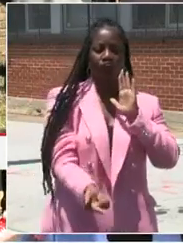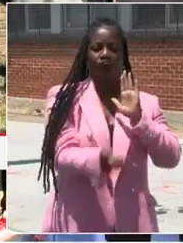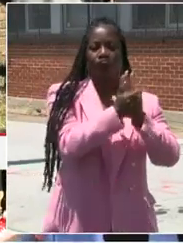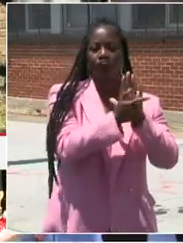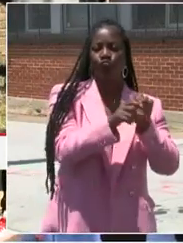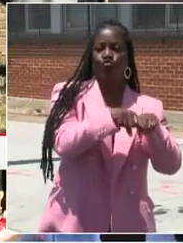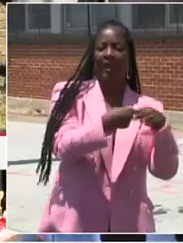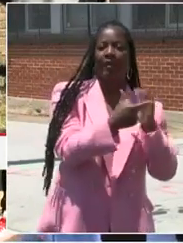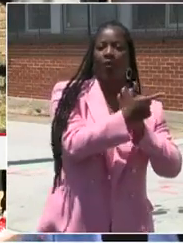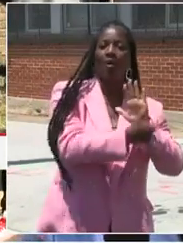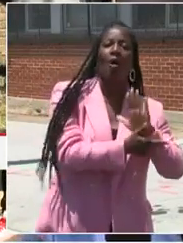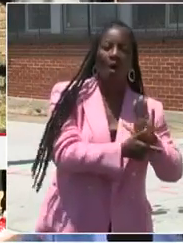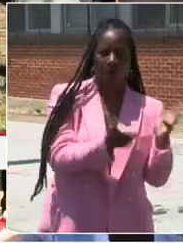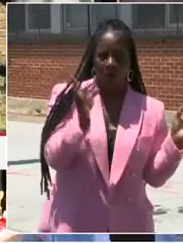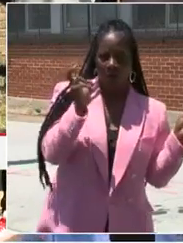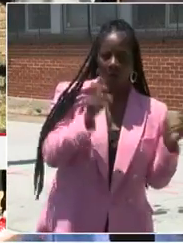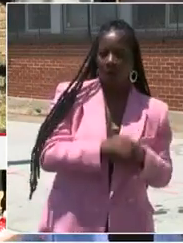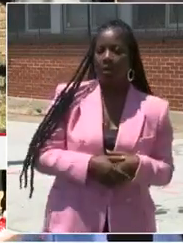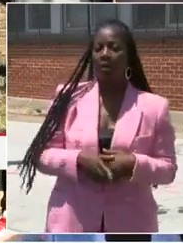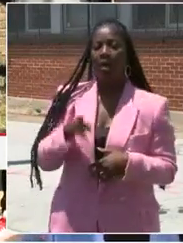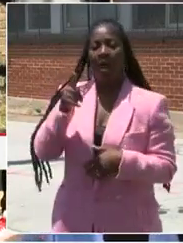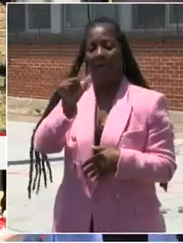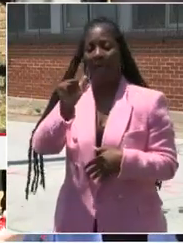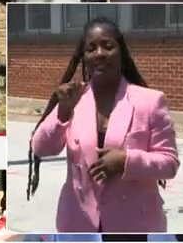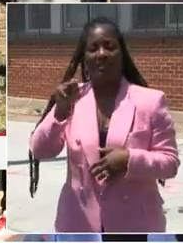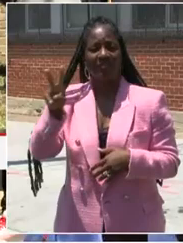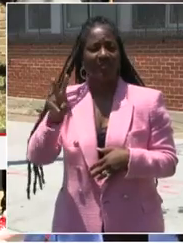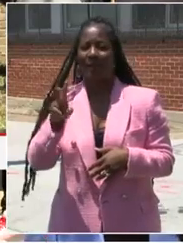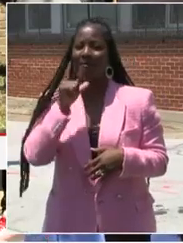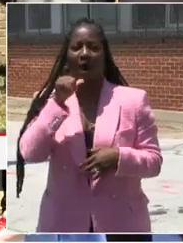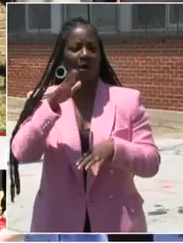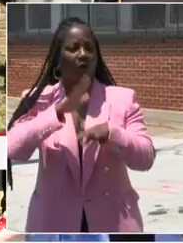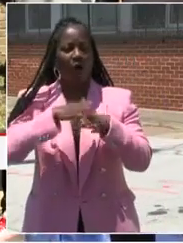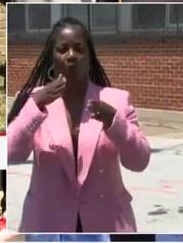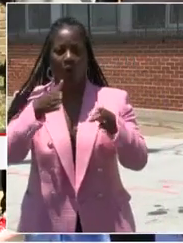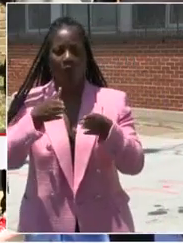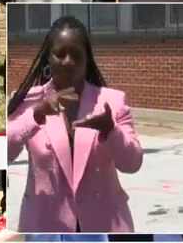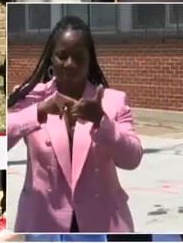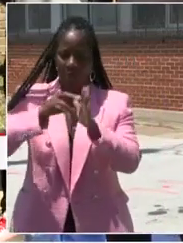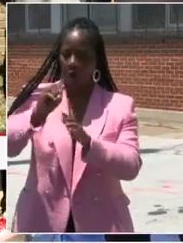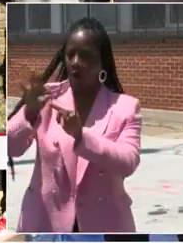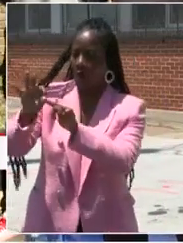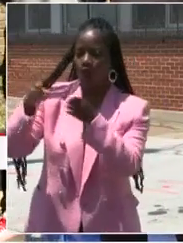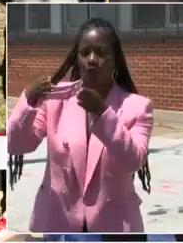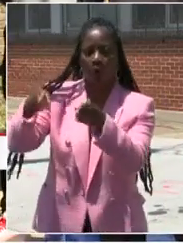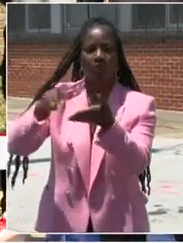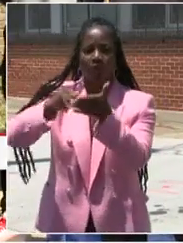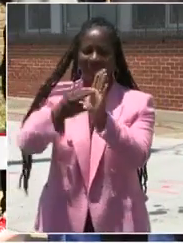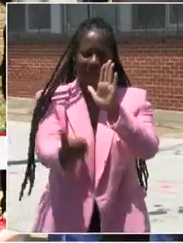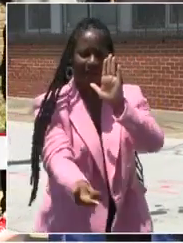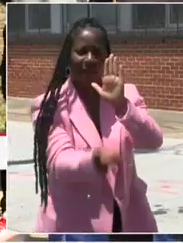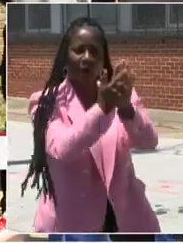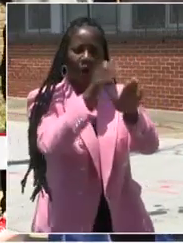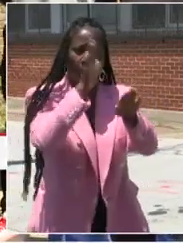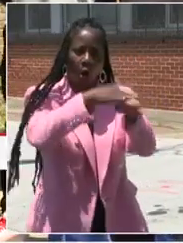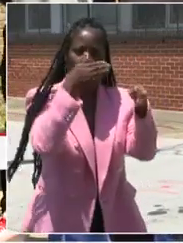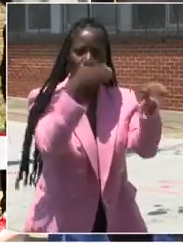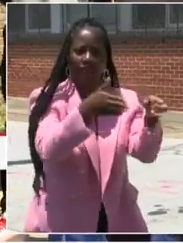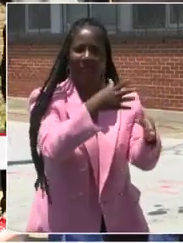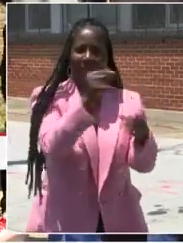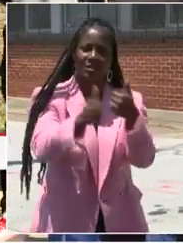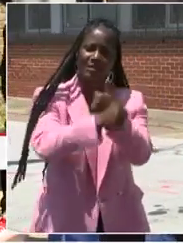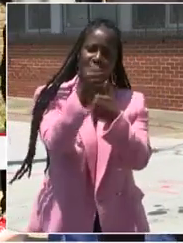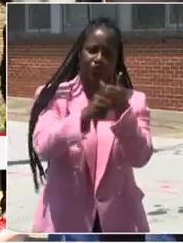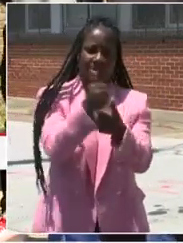me just be clear. ATVs are off-road vehicles. So by definition, they're illegal on the road and they're